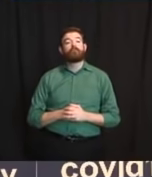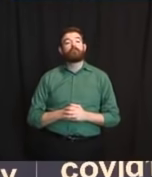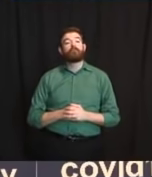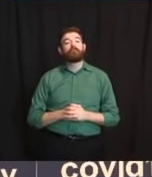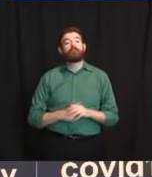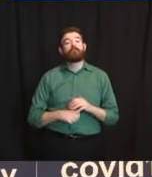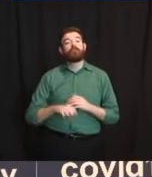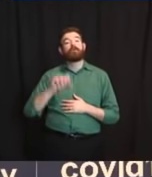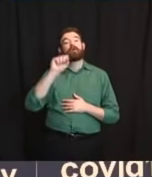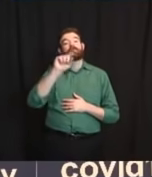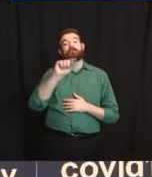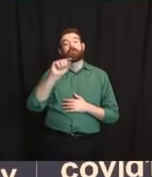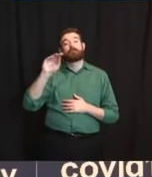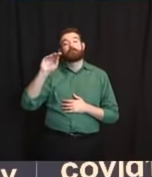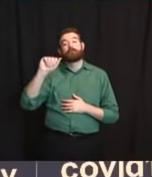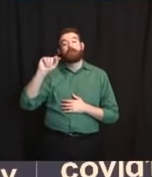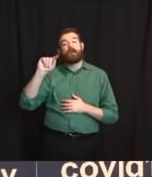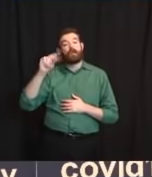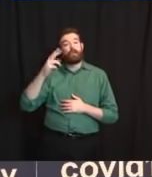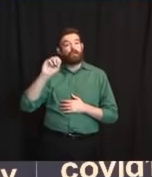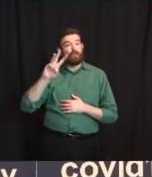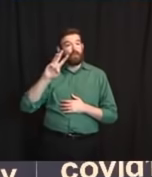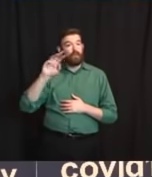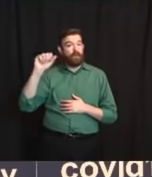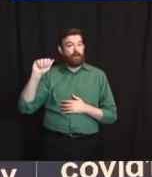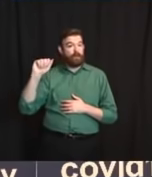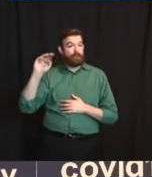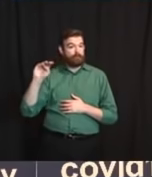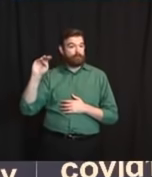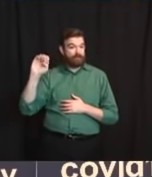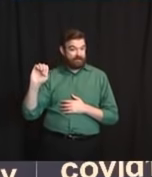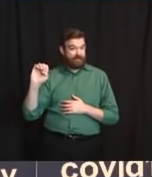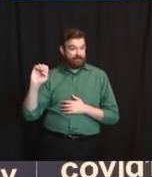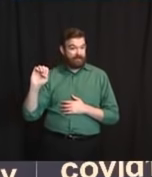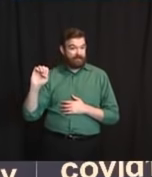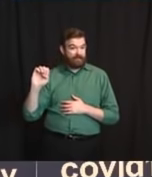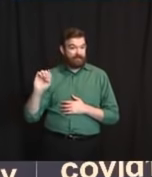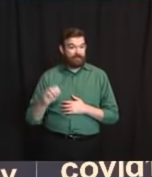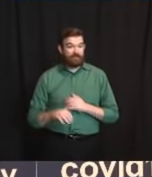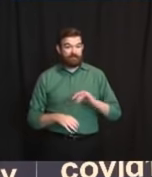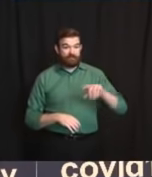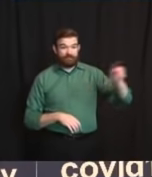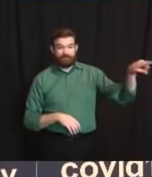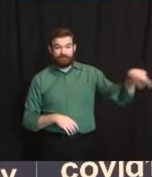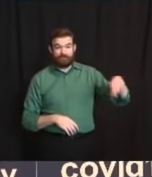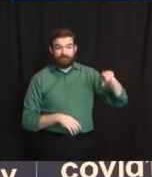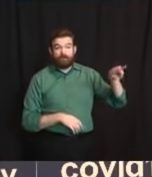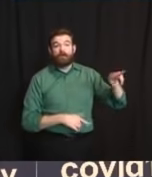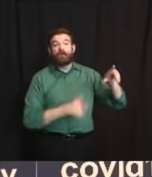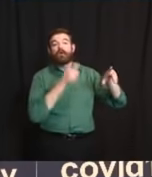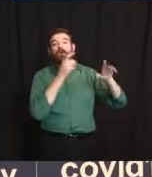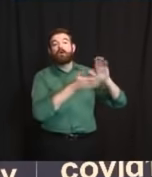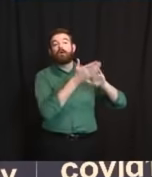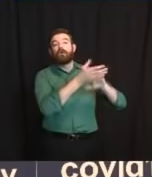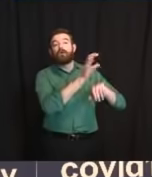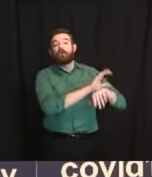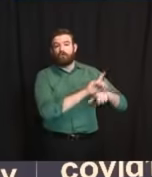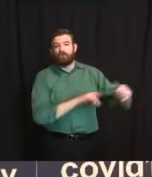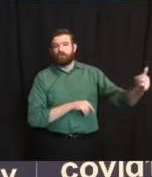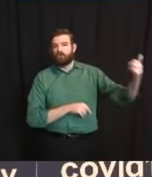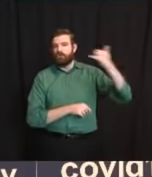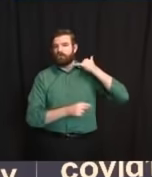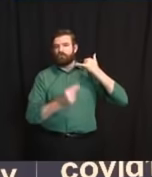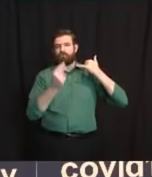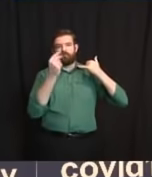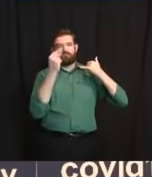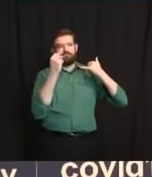was amongst the first, if not the first chaplain to call me at the start of this and say, Colonel, how can I help? And not only with the